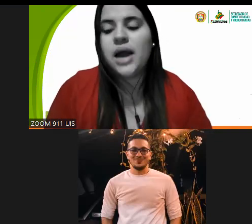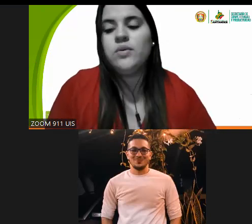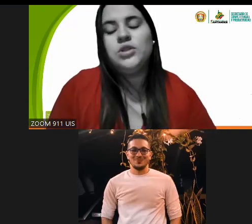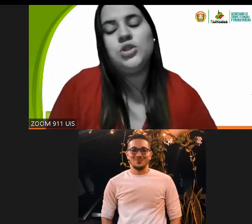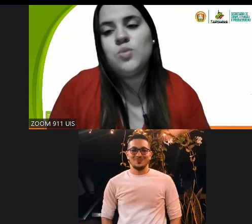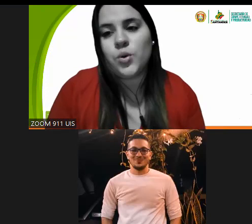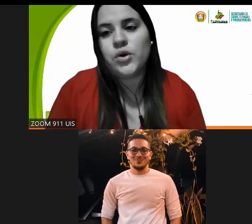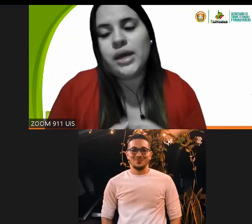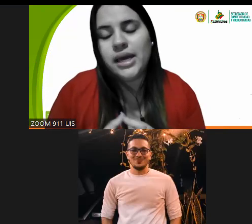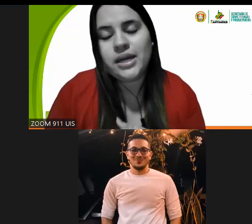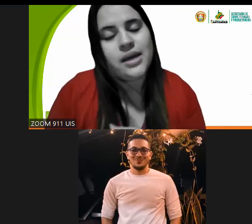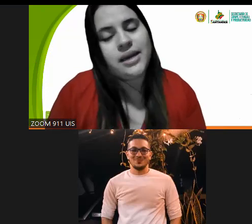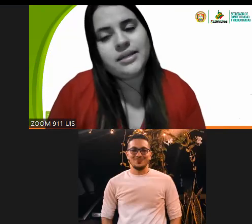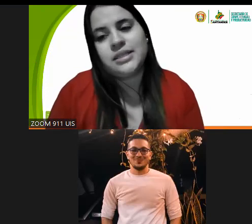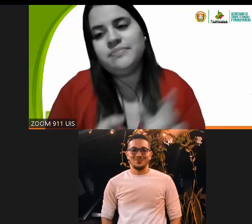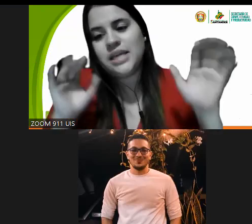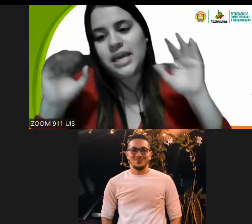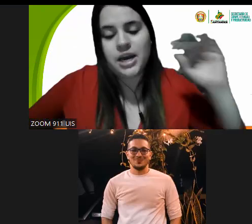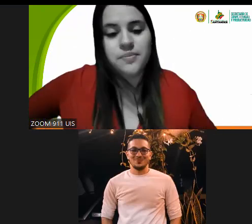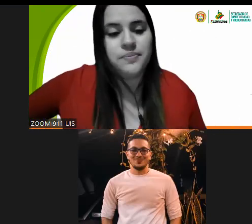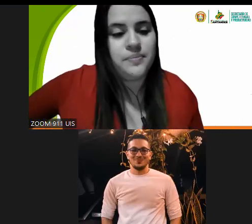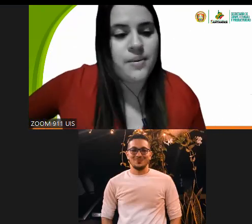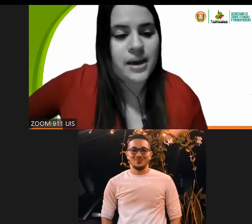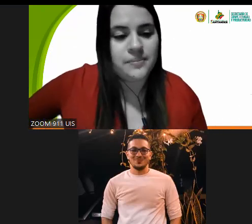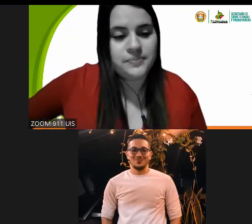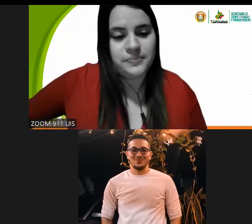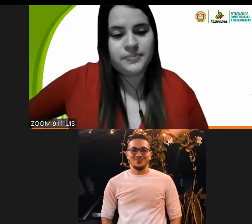much. I will see you tomorrow and good night. Take care.